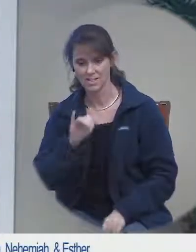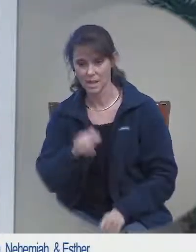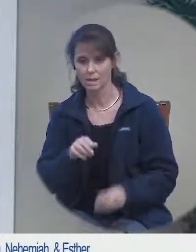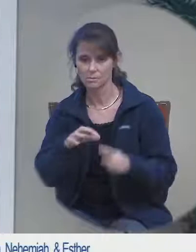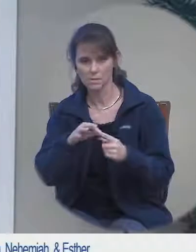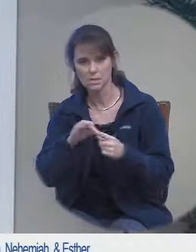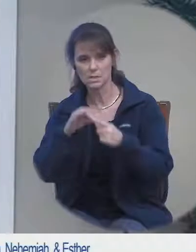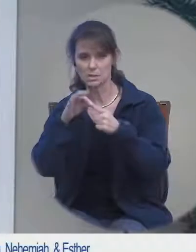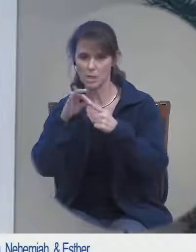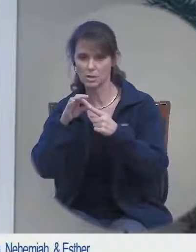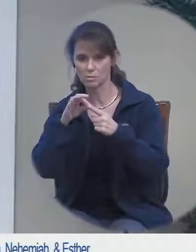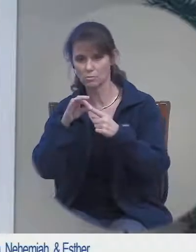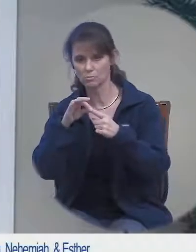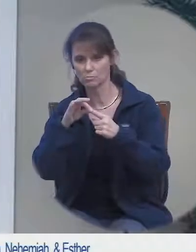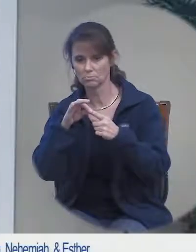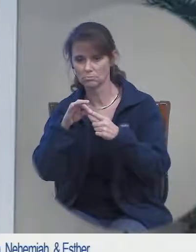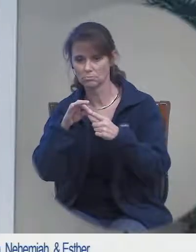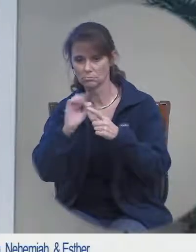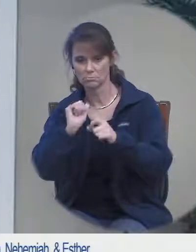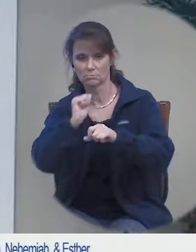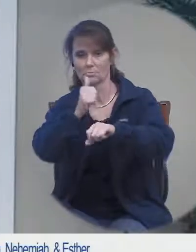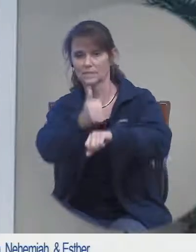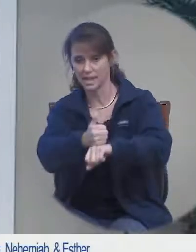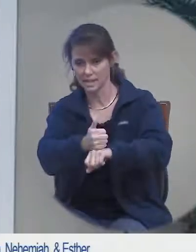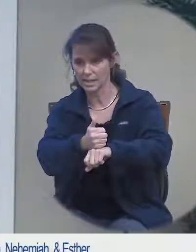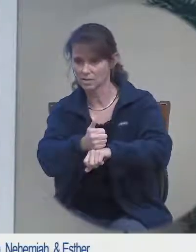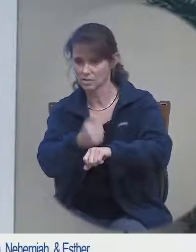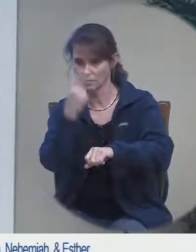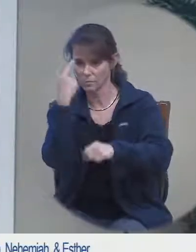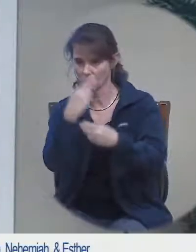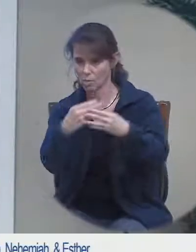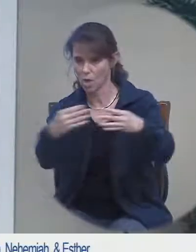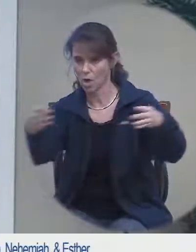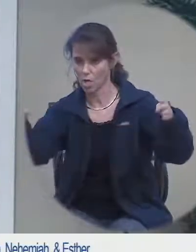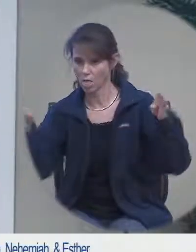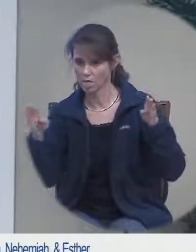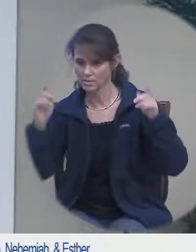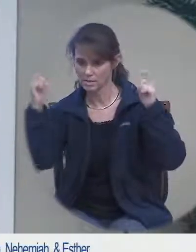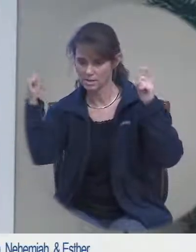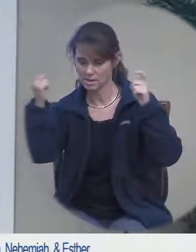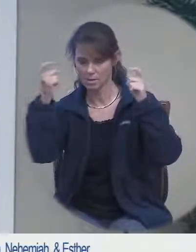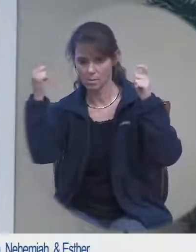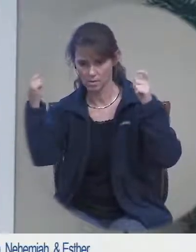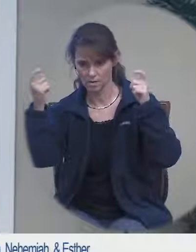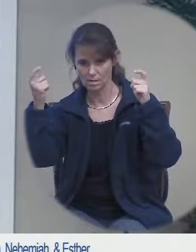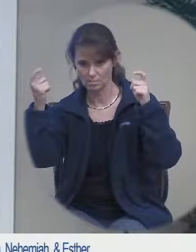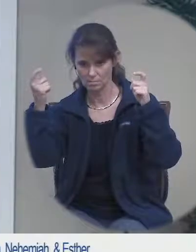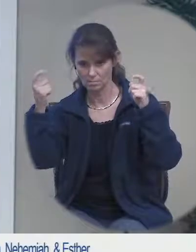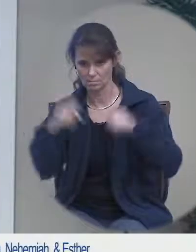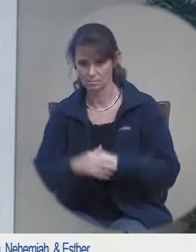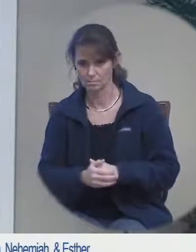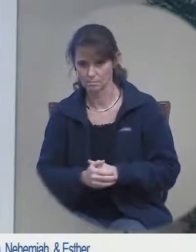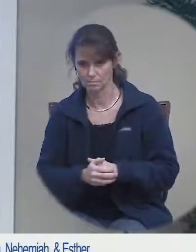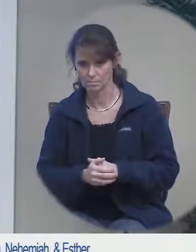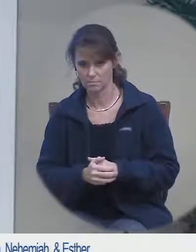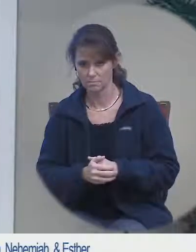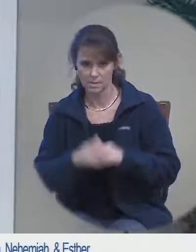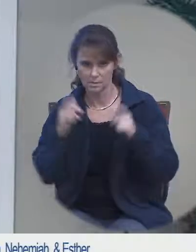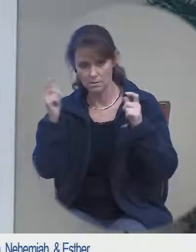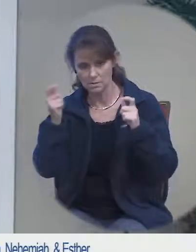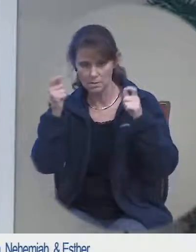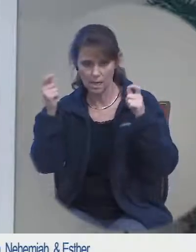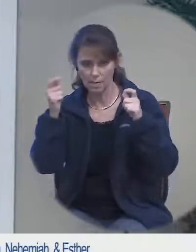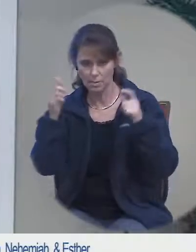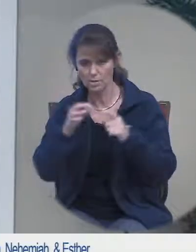wall, but it seems to be soon thereafter. And the rest of chapter 12 is to taken up with this dedication of the